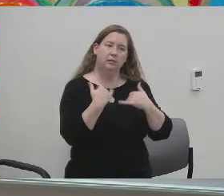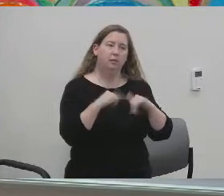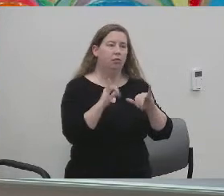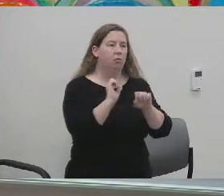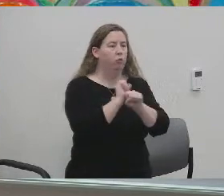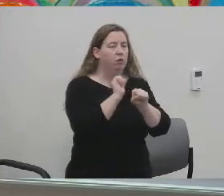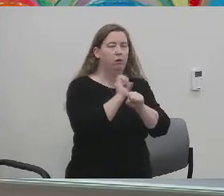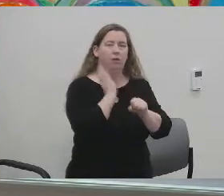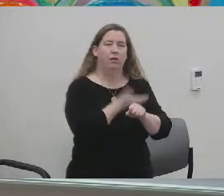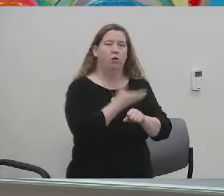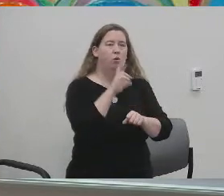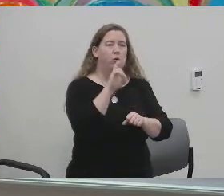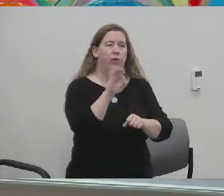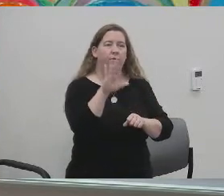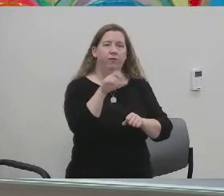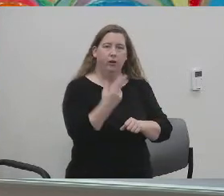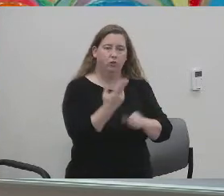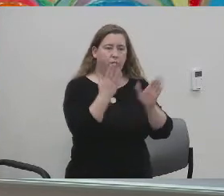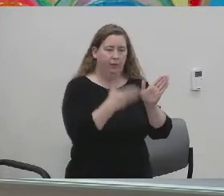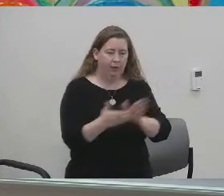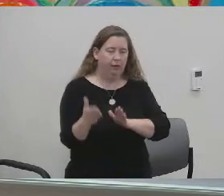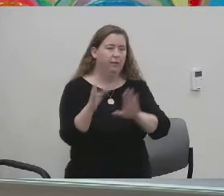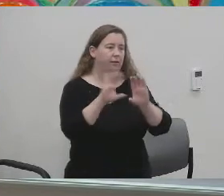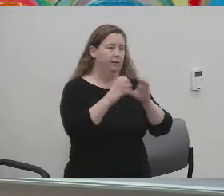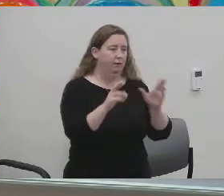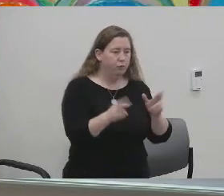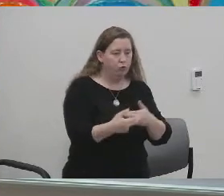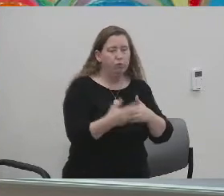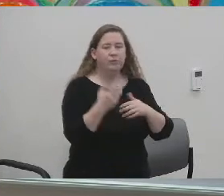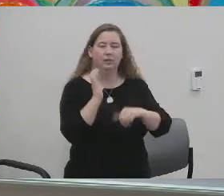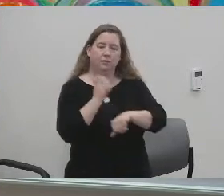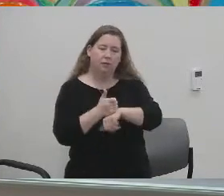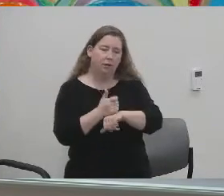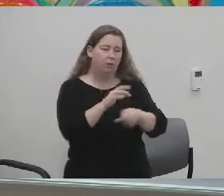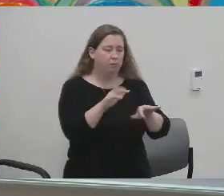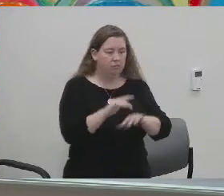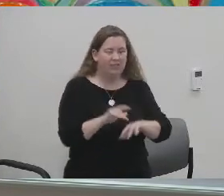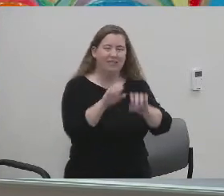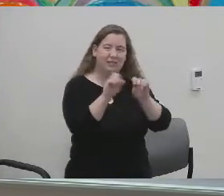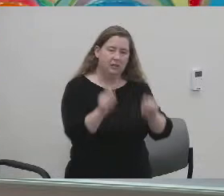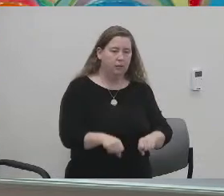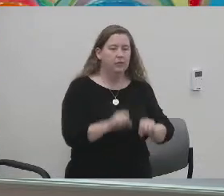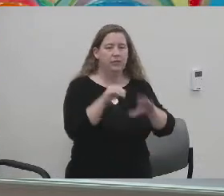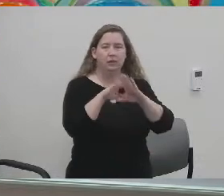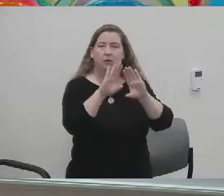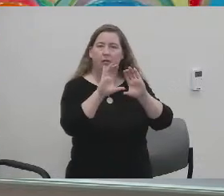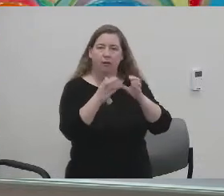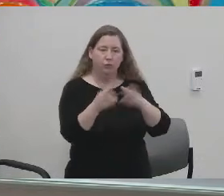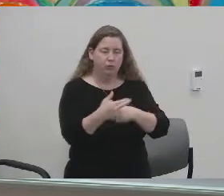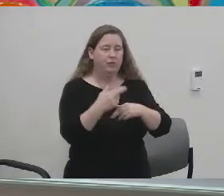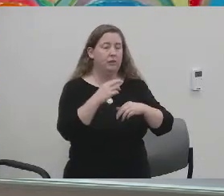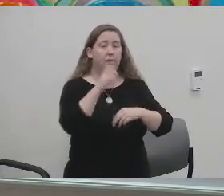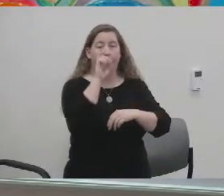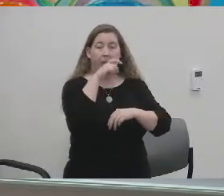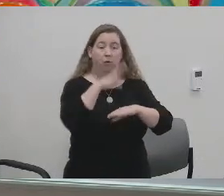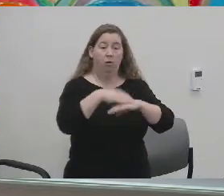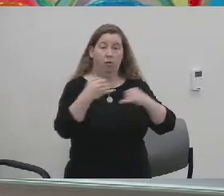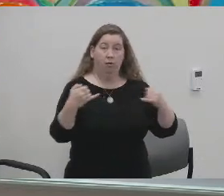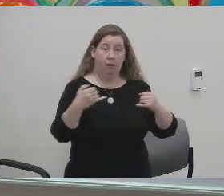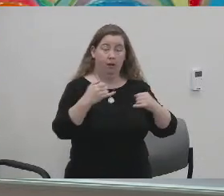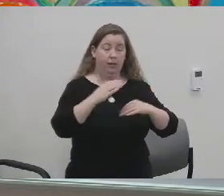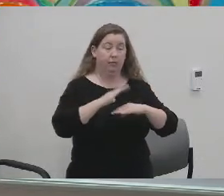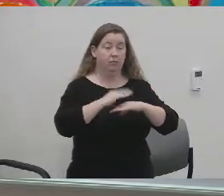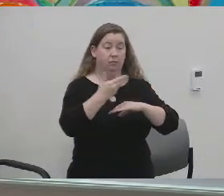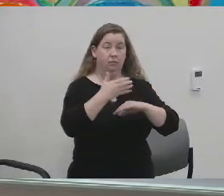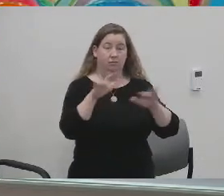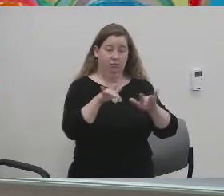fact, we're working on classroom displays now and audio systems in classrooms. Eagle Online has also shined an even brighter